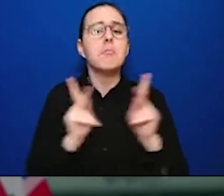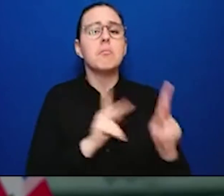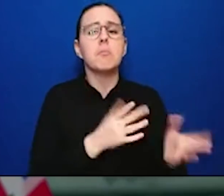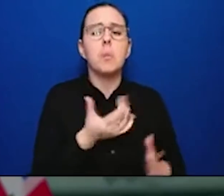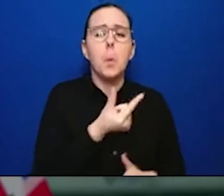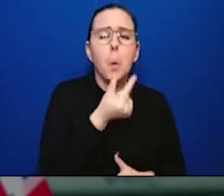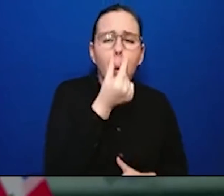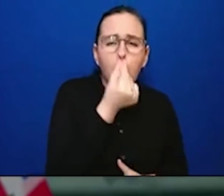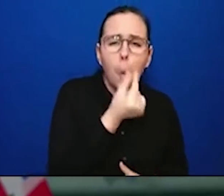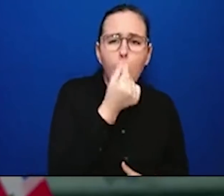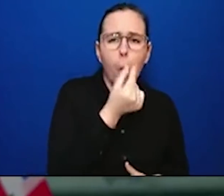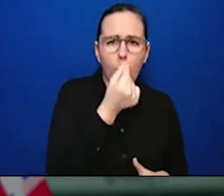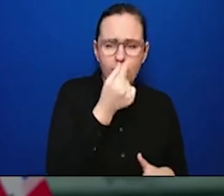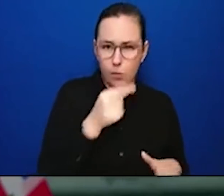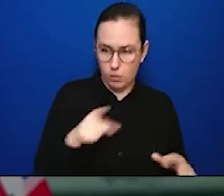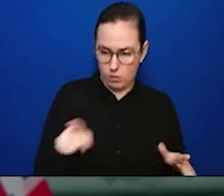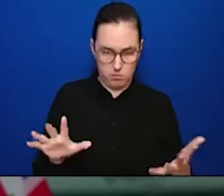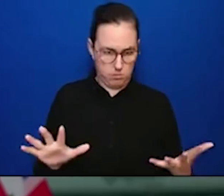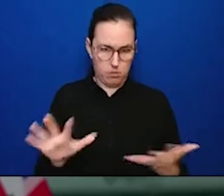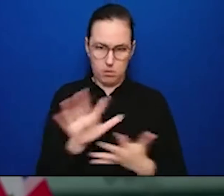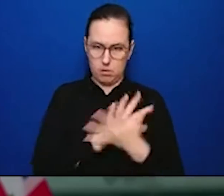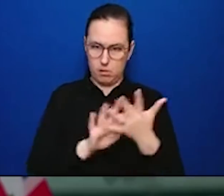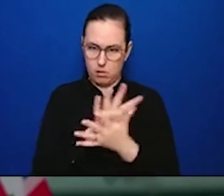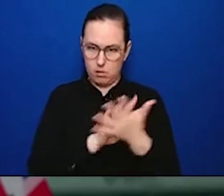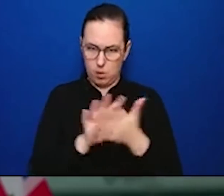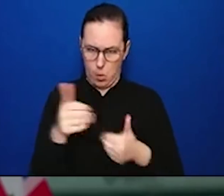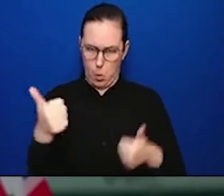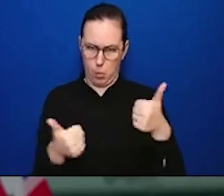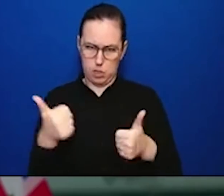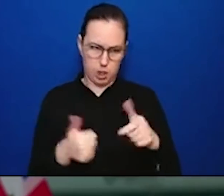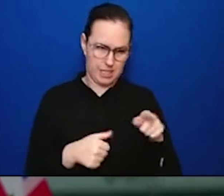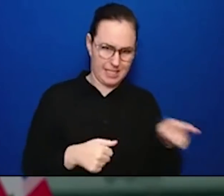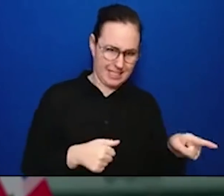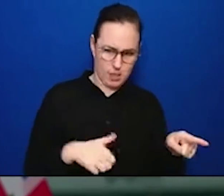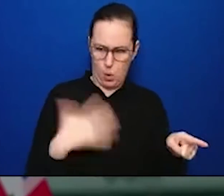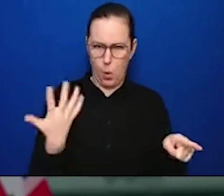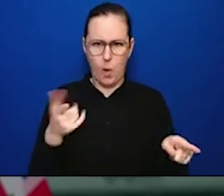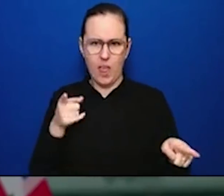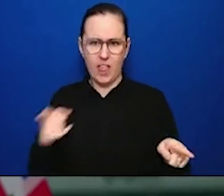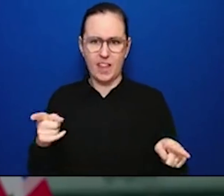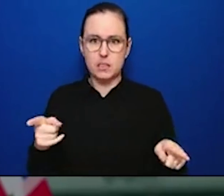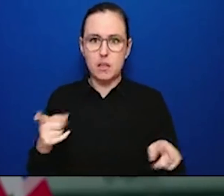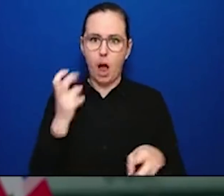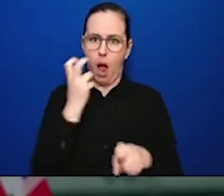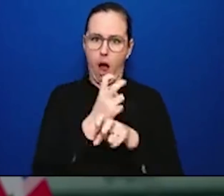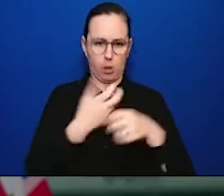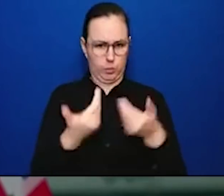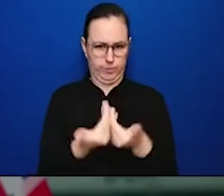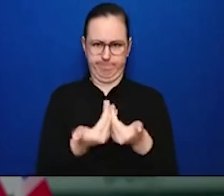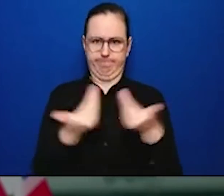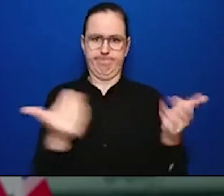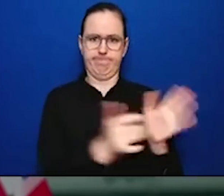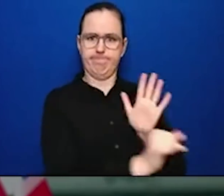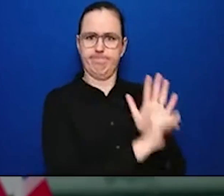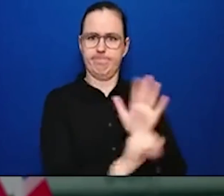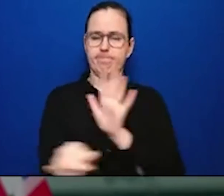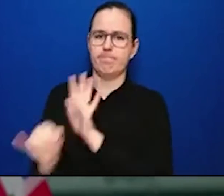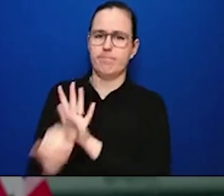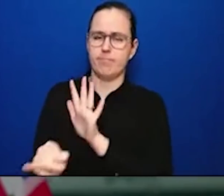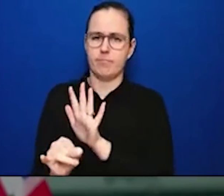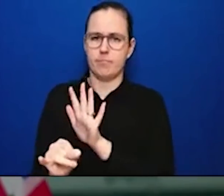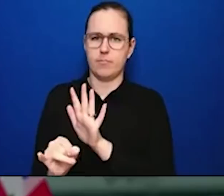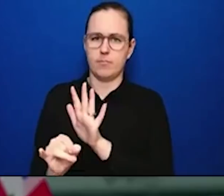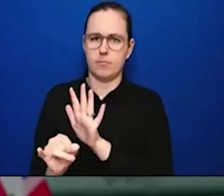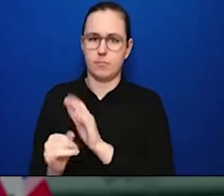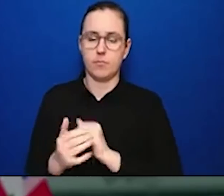and contact tracing are no longer reactionary measures that are able to work to help us contain this. It means